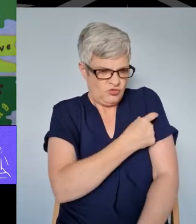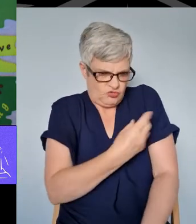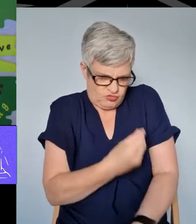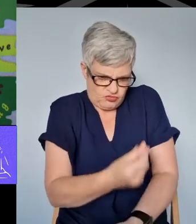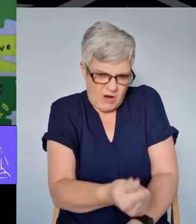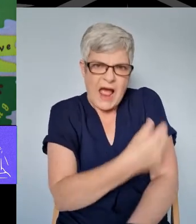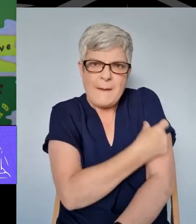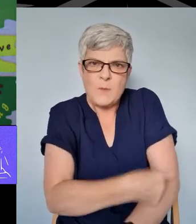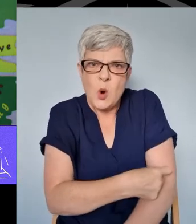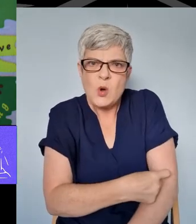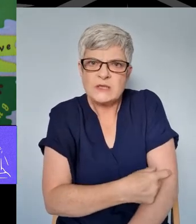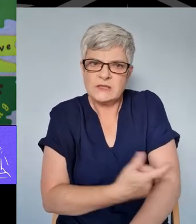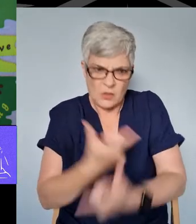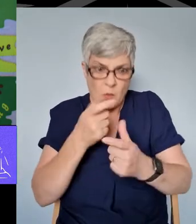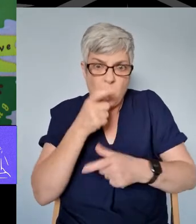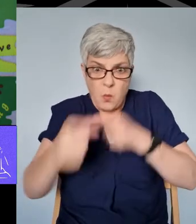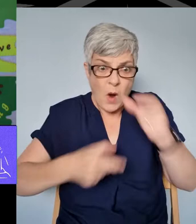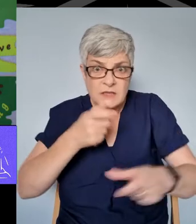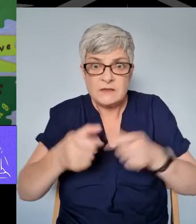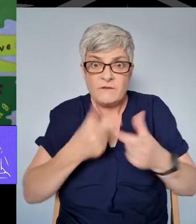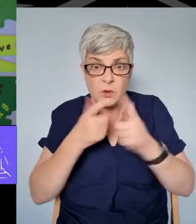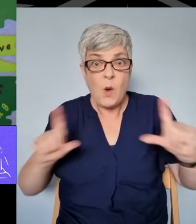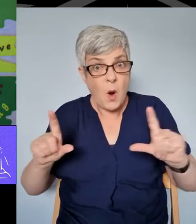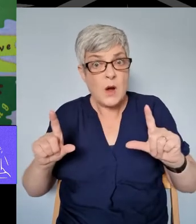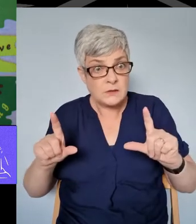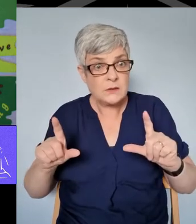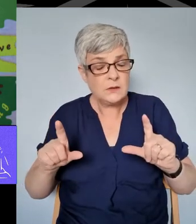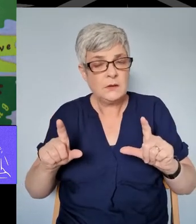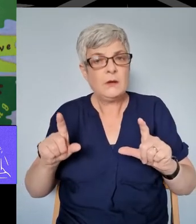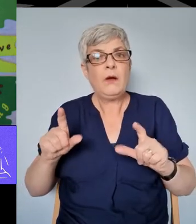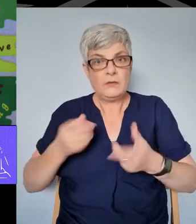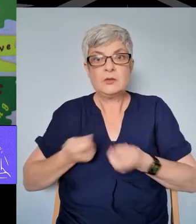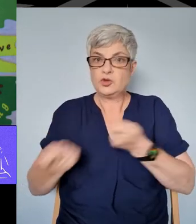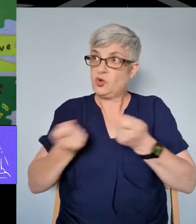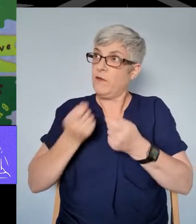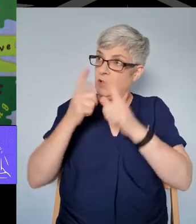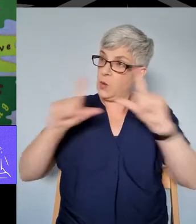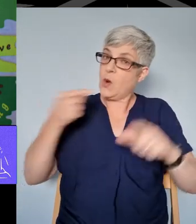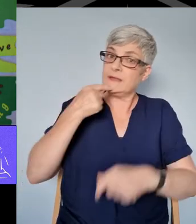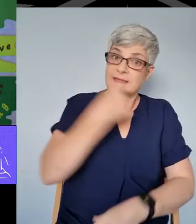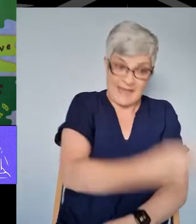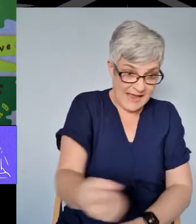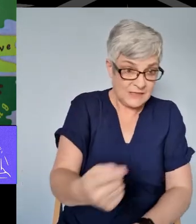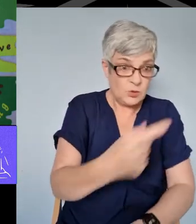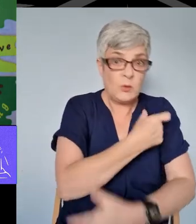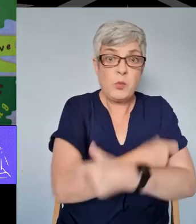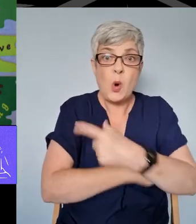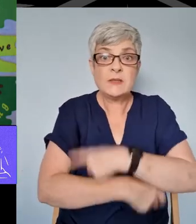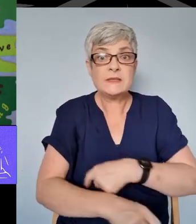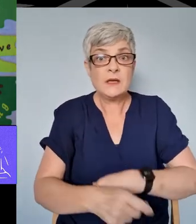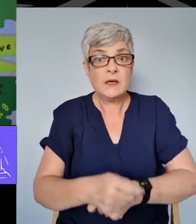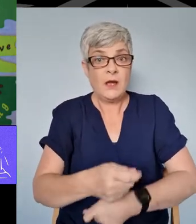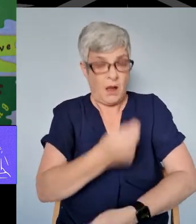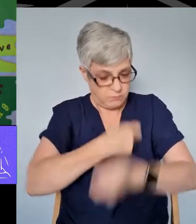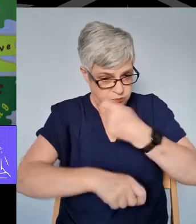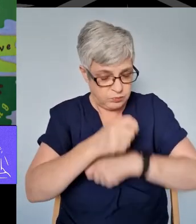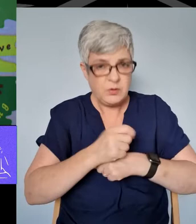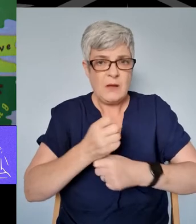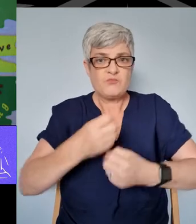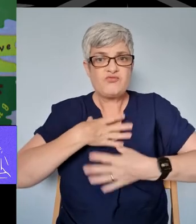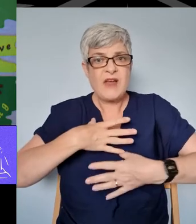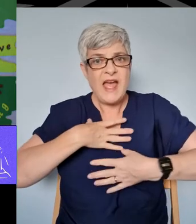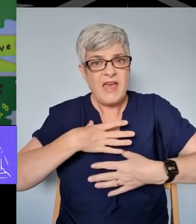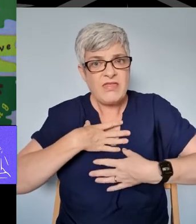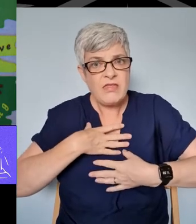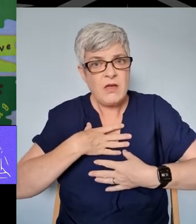hear the word of the Lord.' This is what the Sovereign Lord says to these bones. I will make breath enter